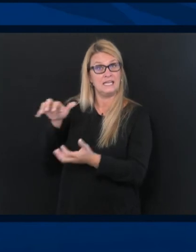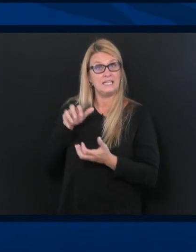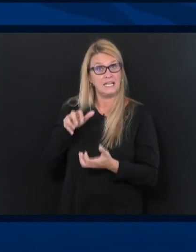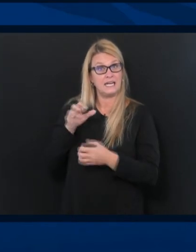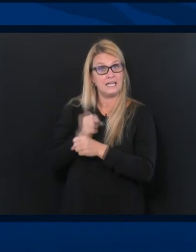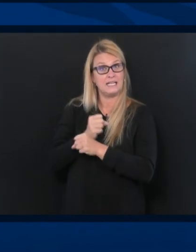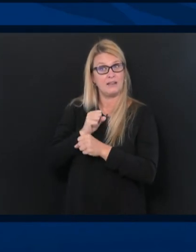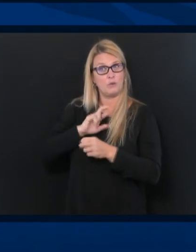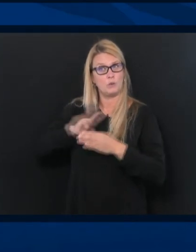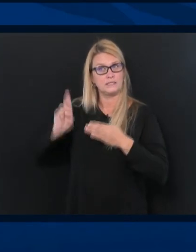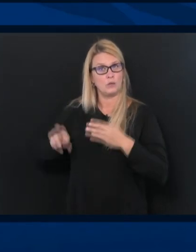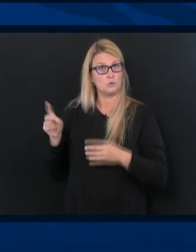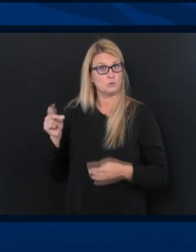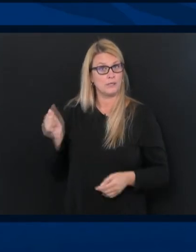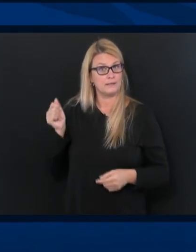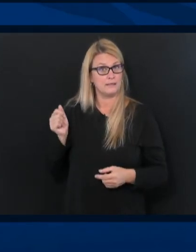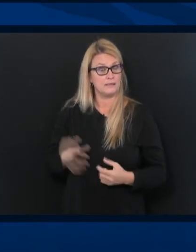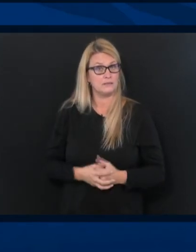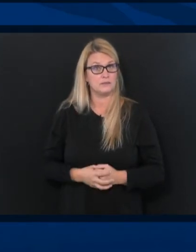quickly? Thank you.